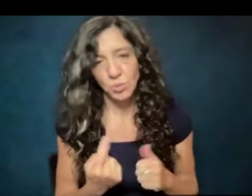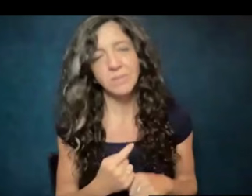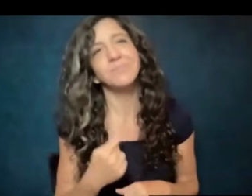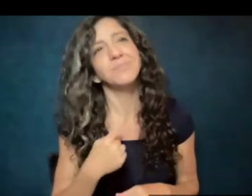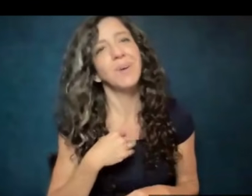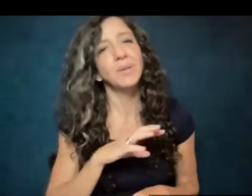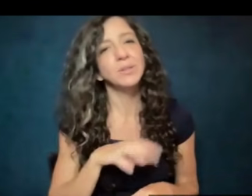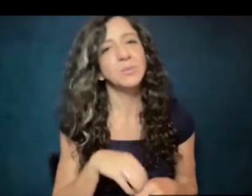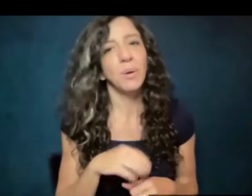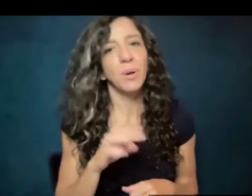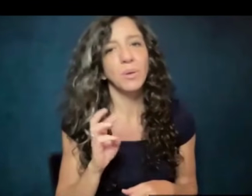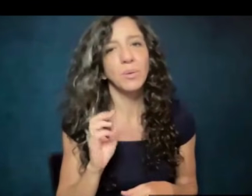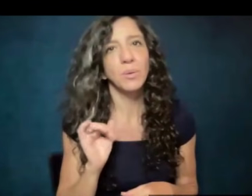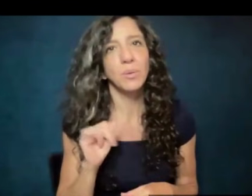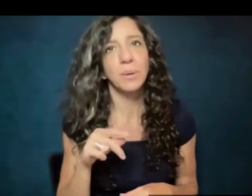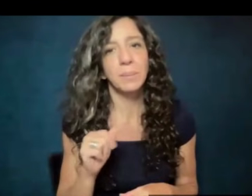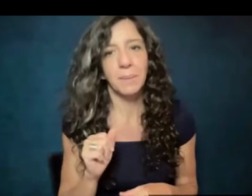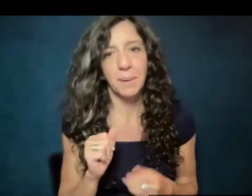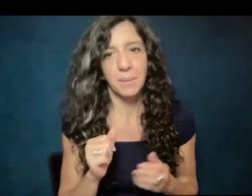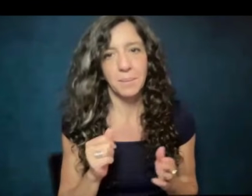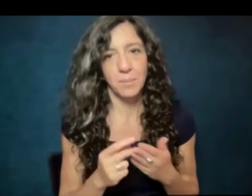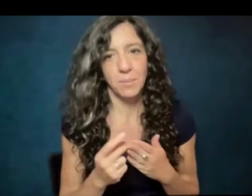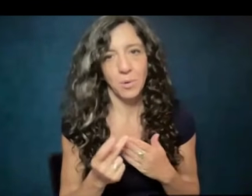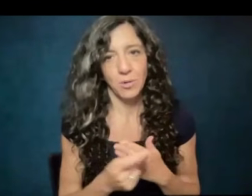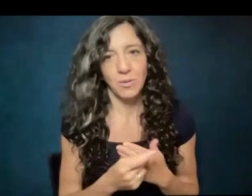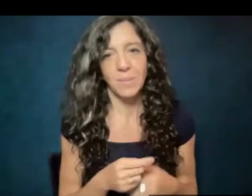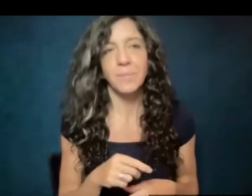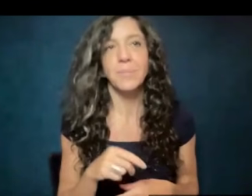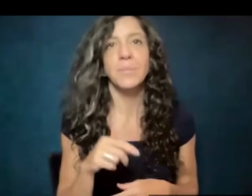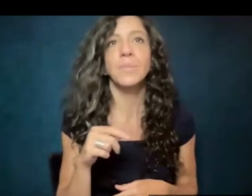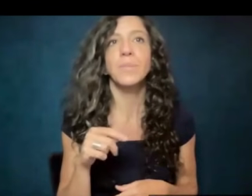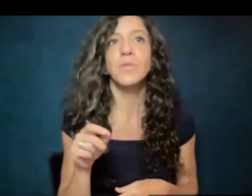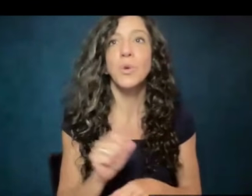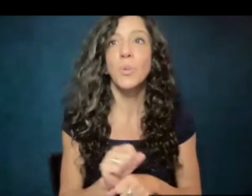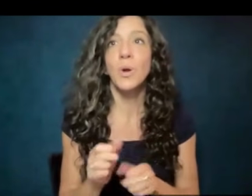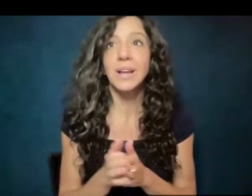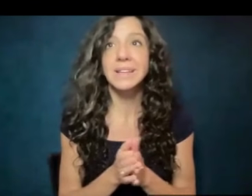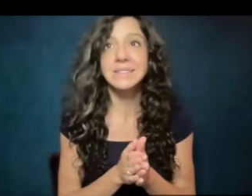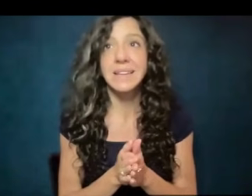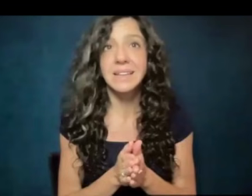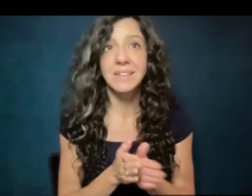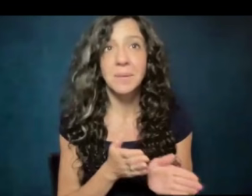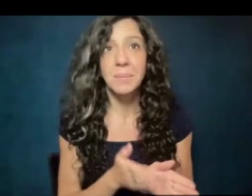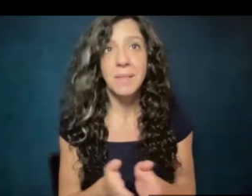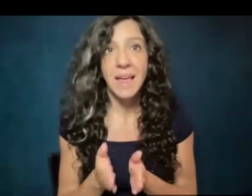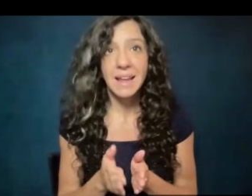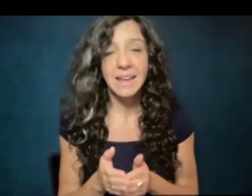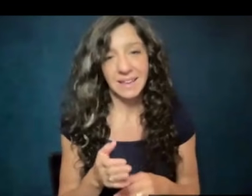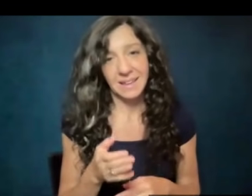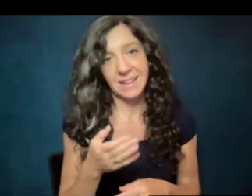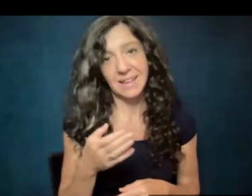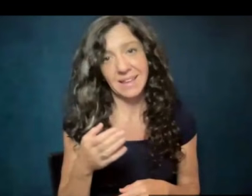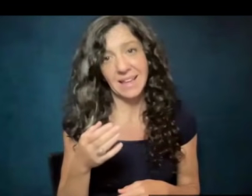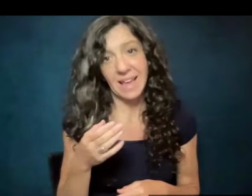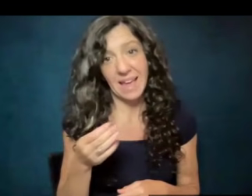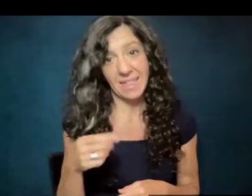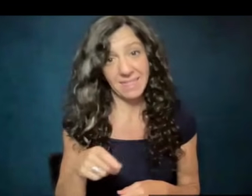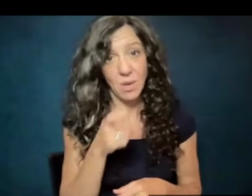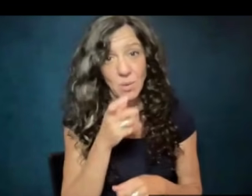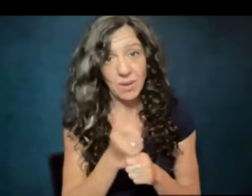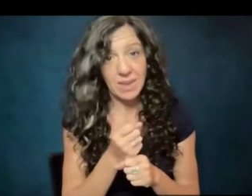WIPA program, so I can tell you for work incentive planning and those who get that, the work incentives planning and assistance grant from